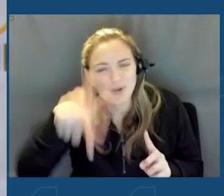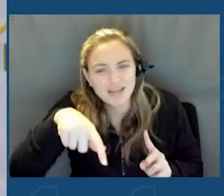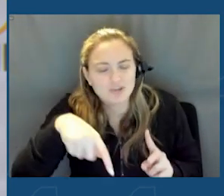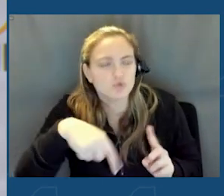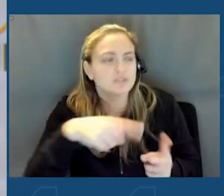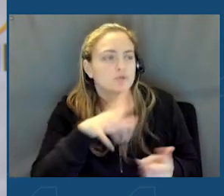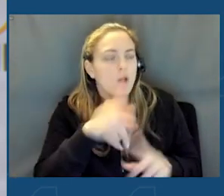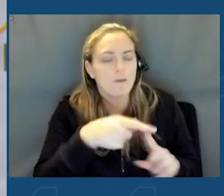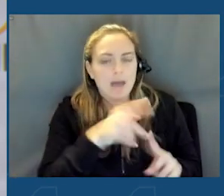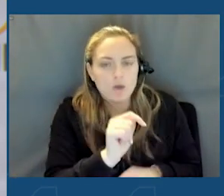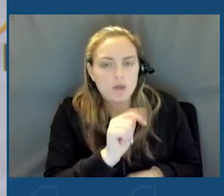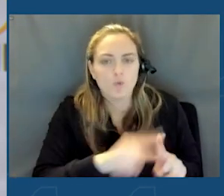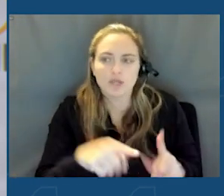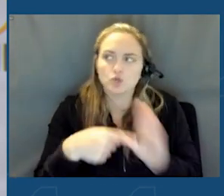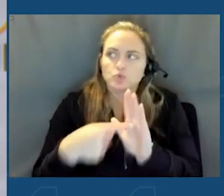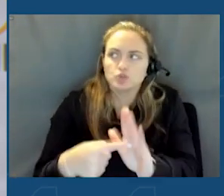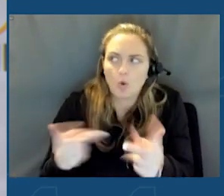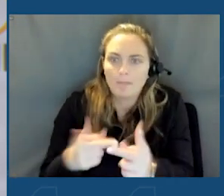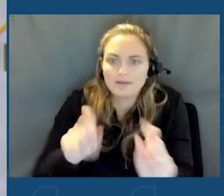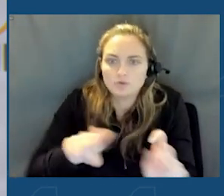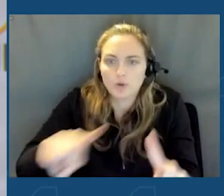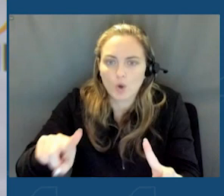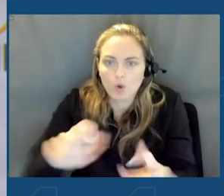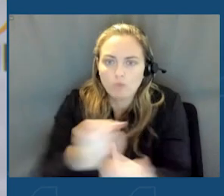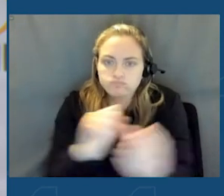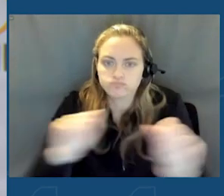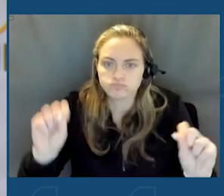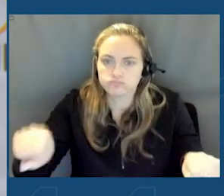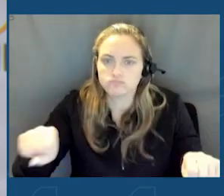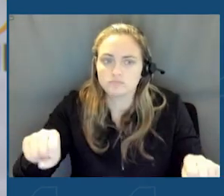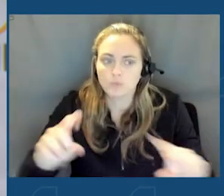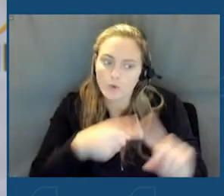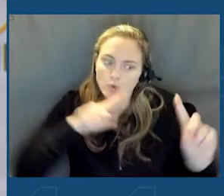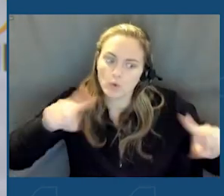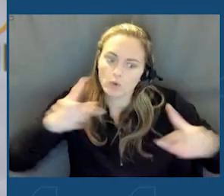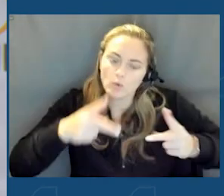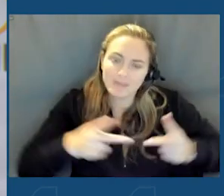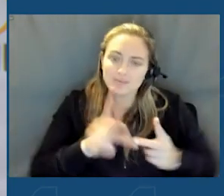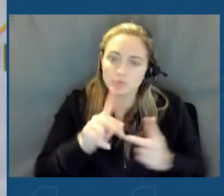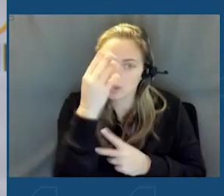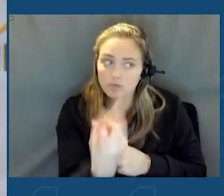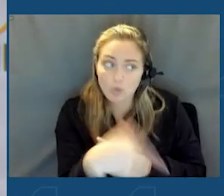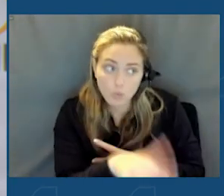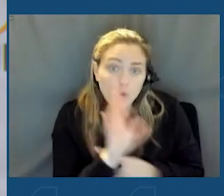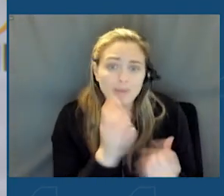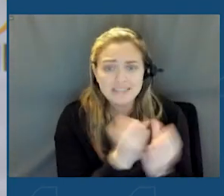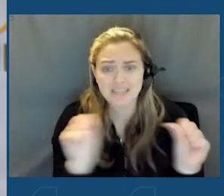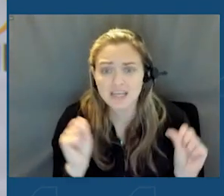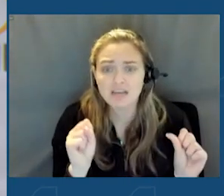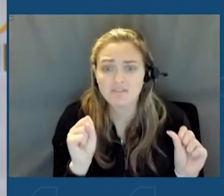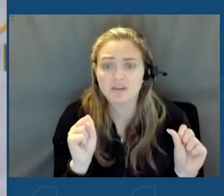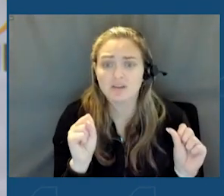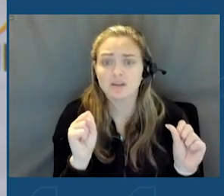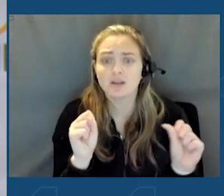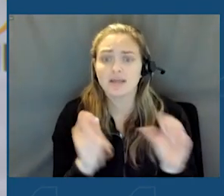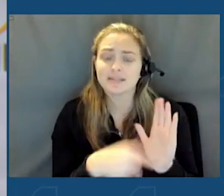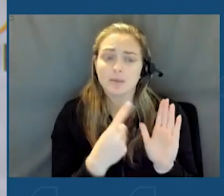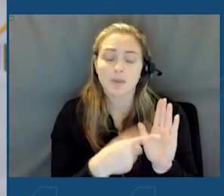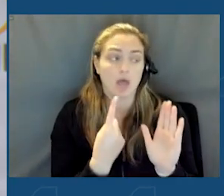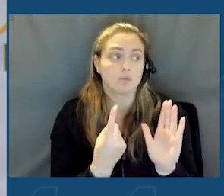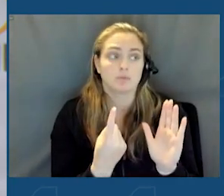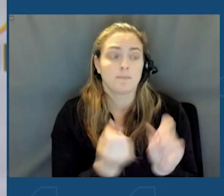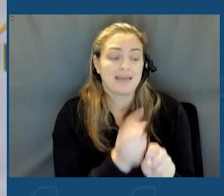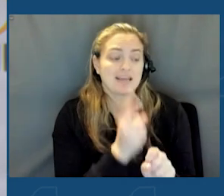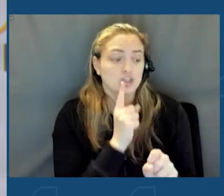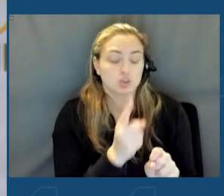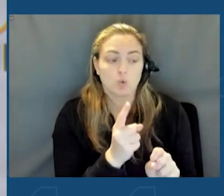there's a place for them to go. And when people go to a place, we need to let them know that they're going to be safe and secure. And sometimes it's even making sure that